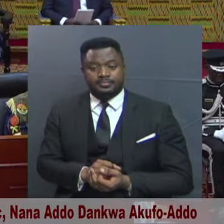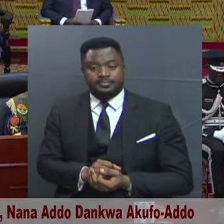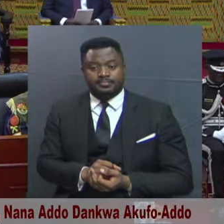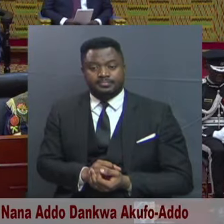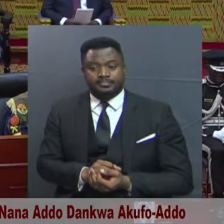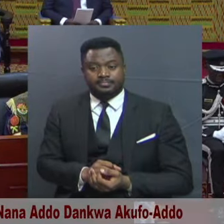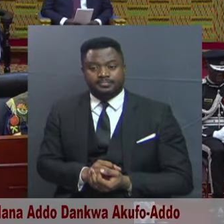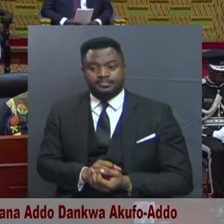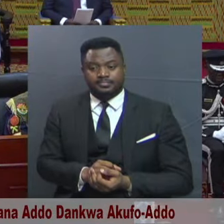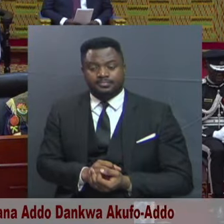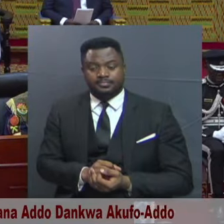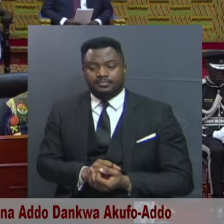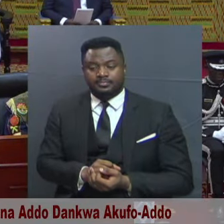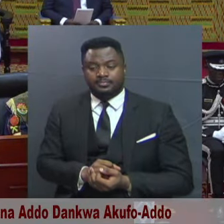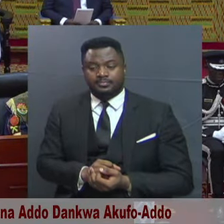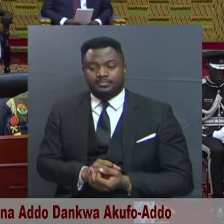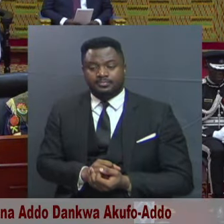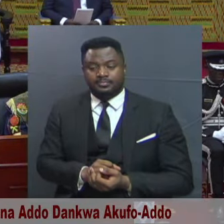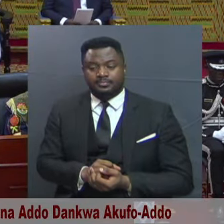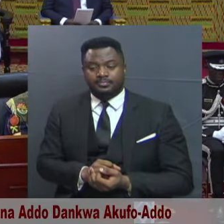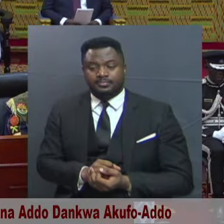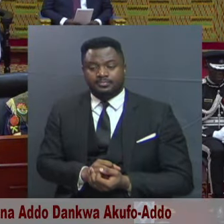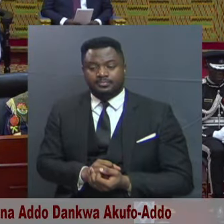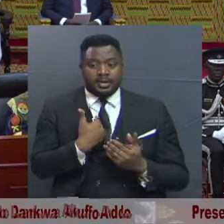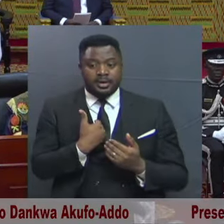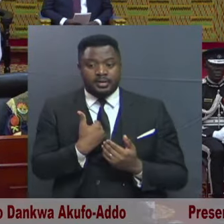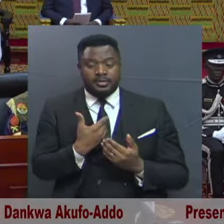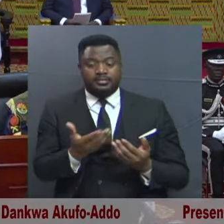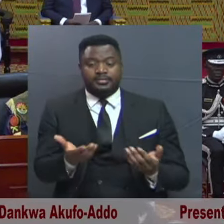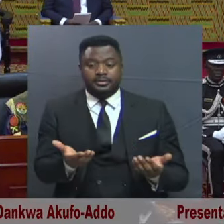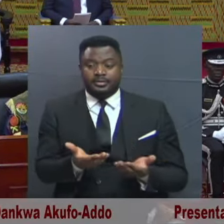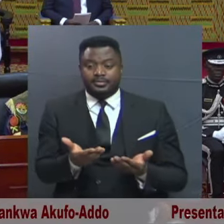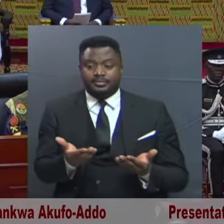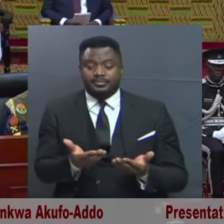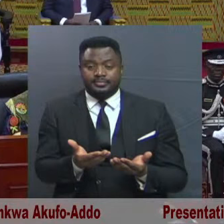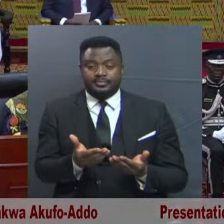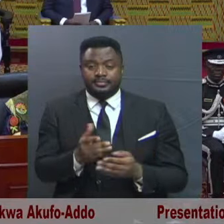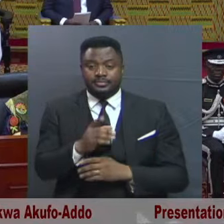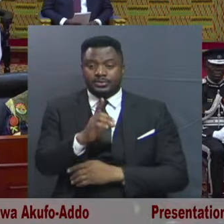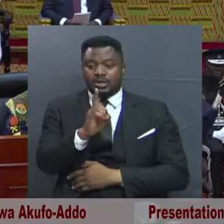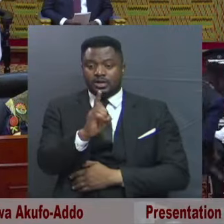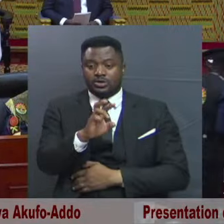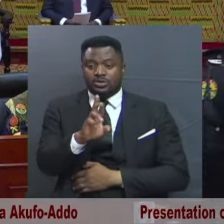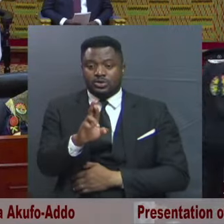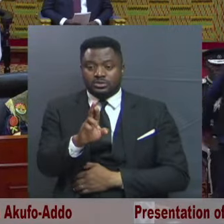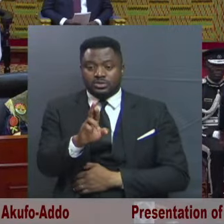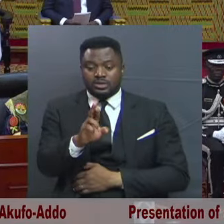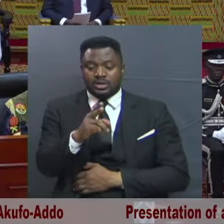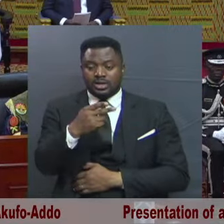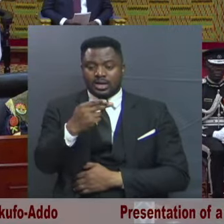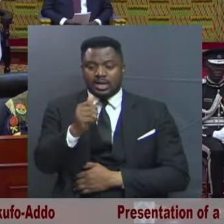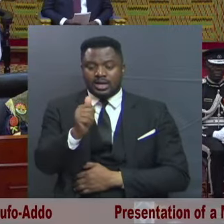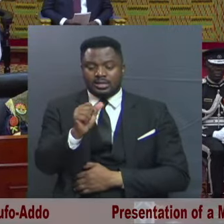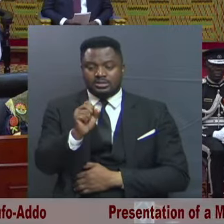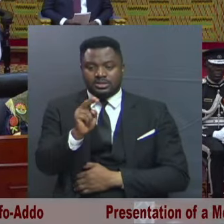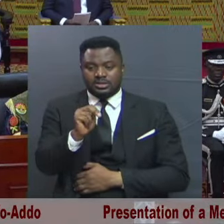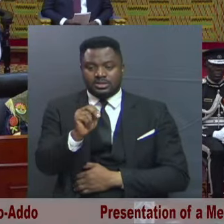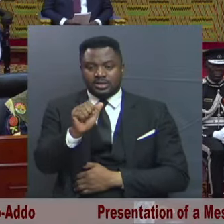presence we have with us Dr Hassan